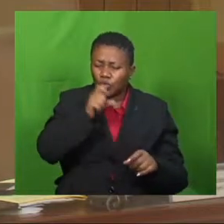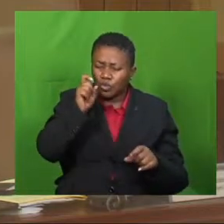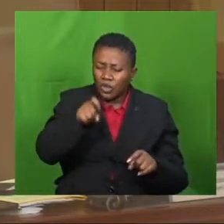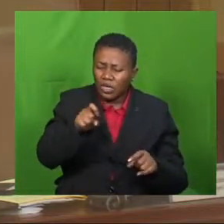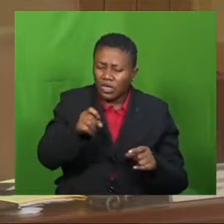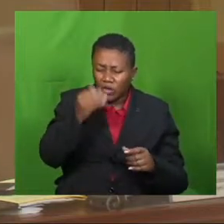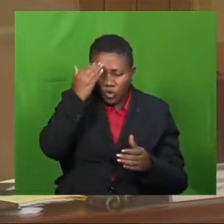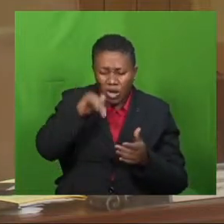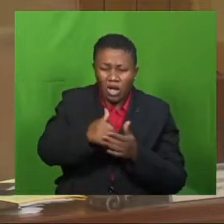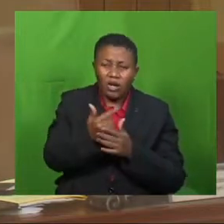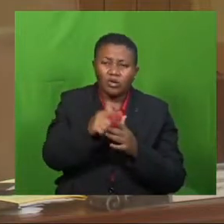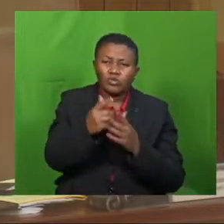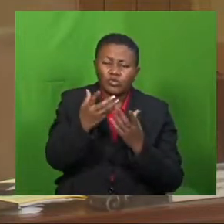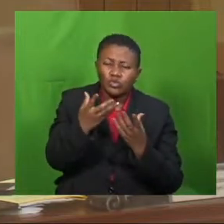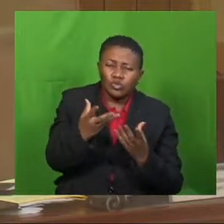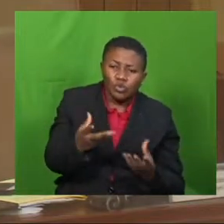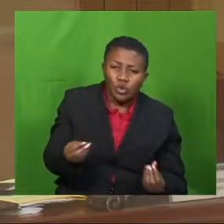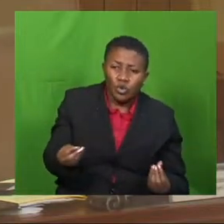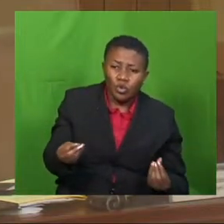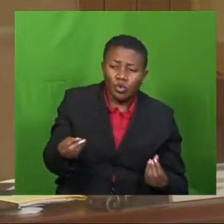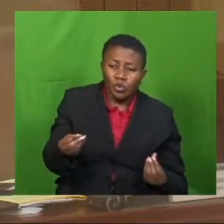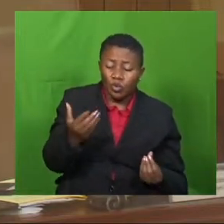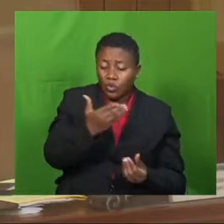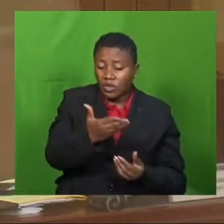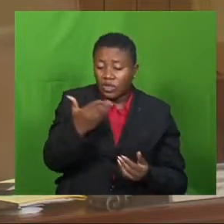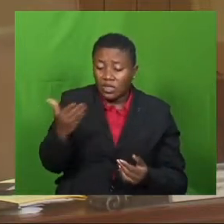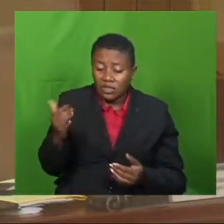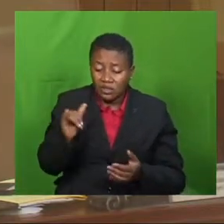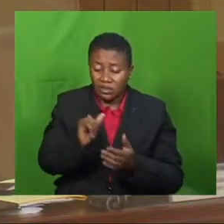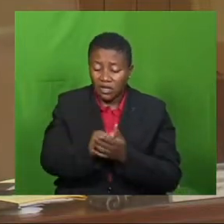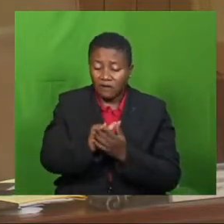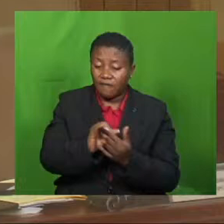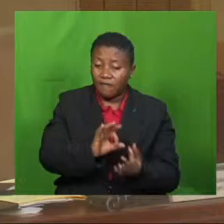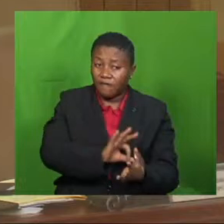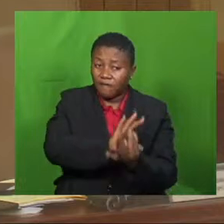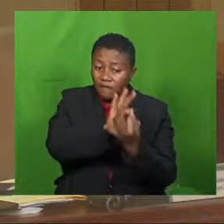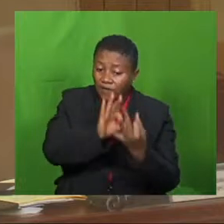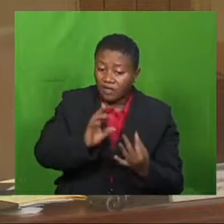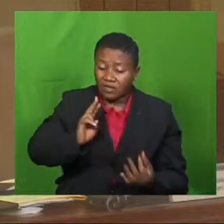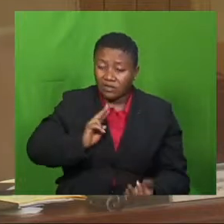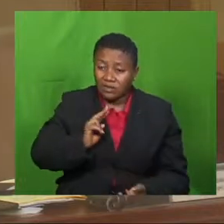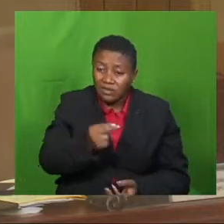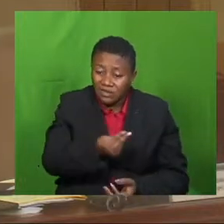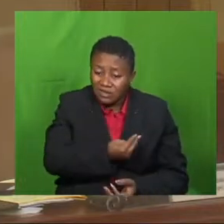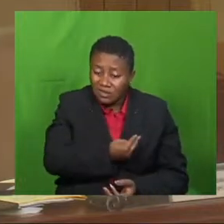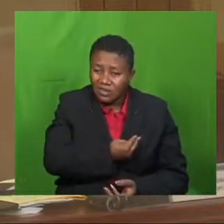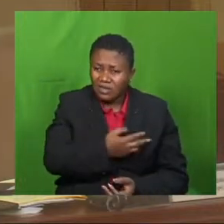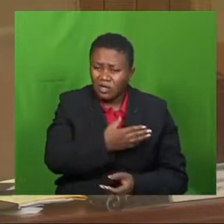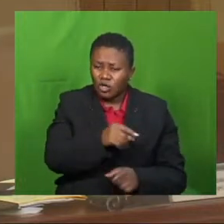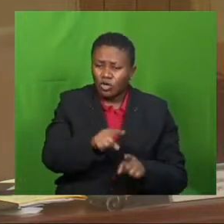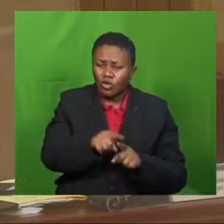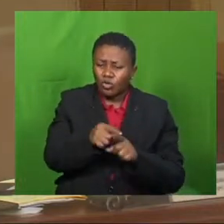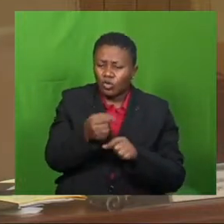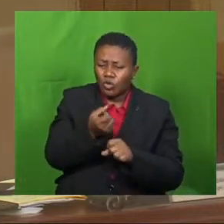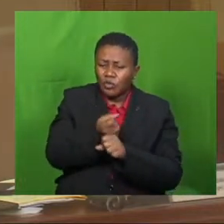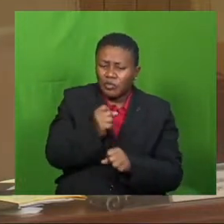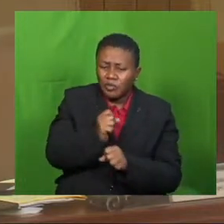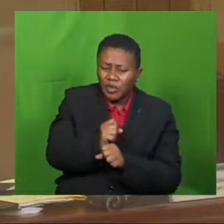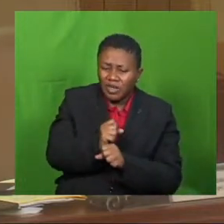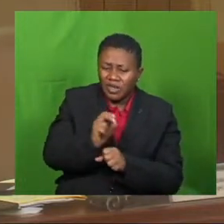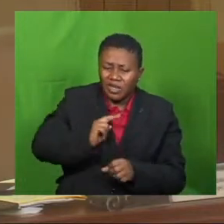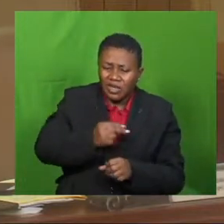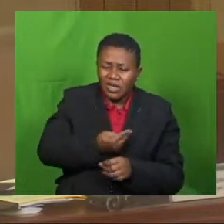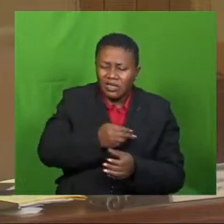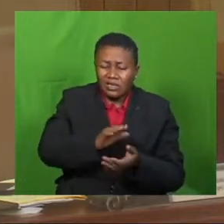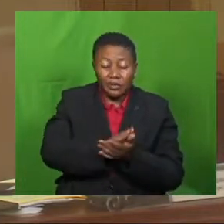threats that always confront us and put us at a very tight and difficult corner.